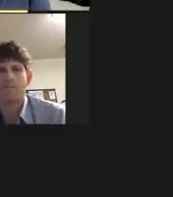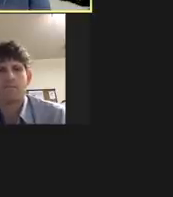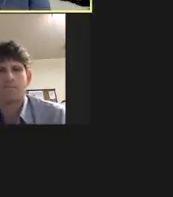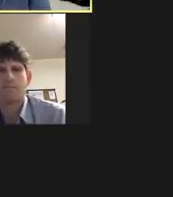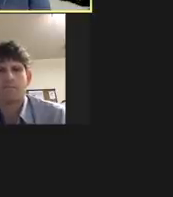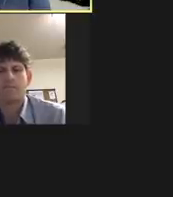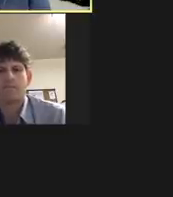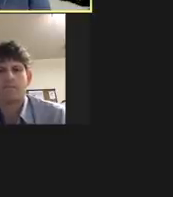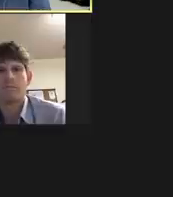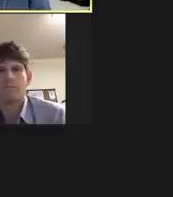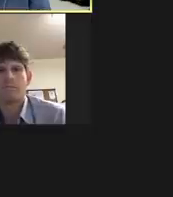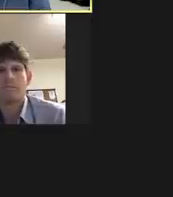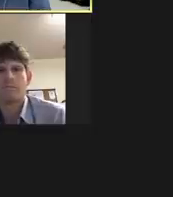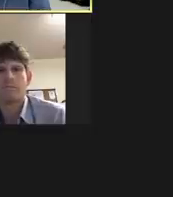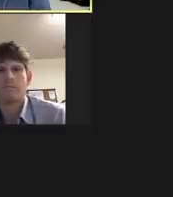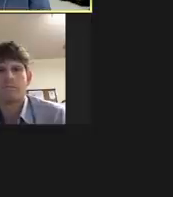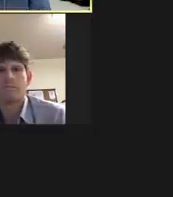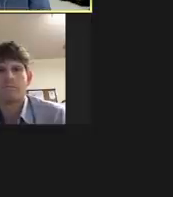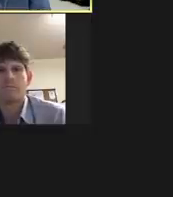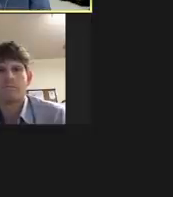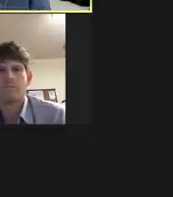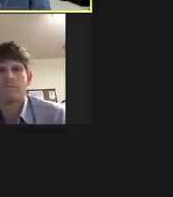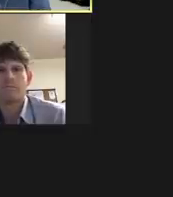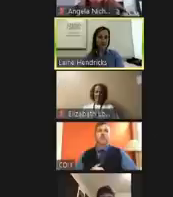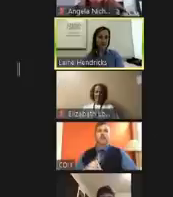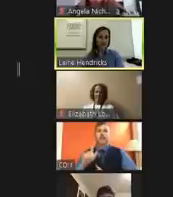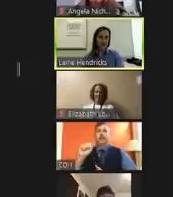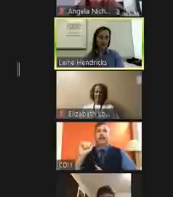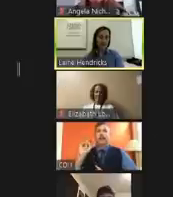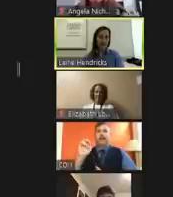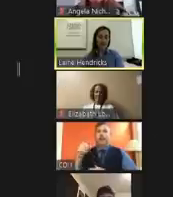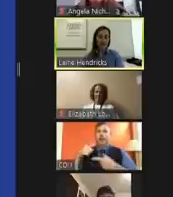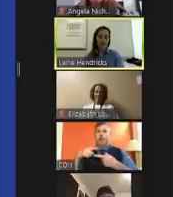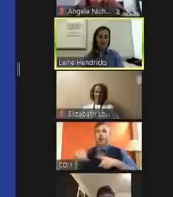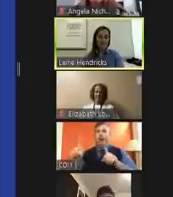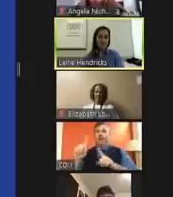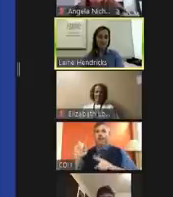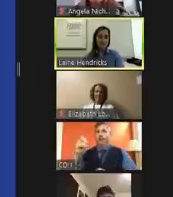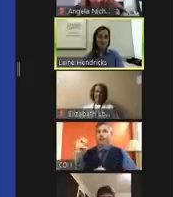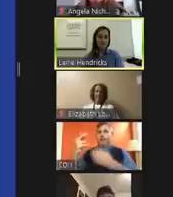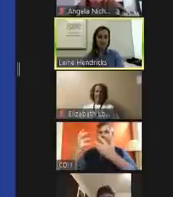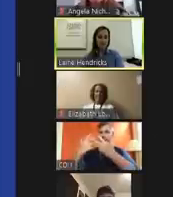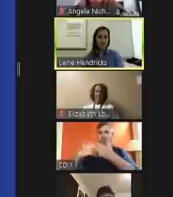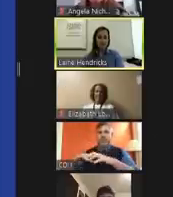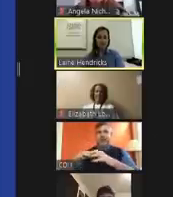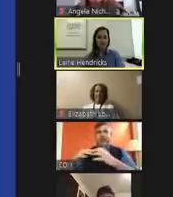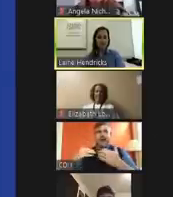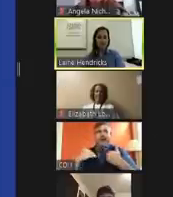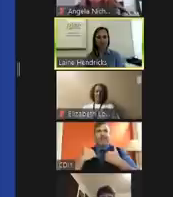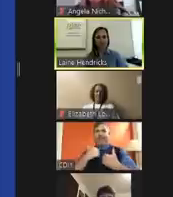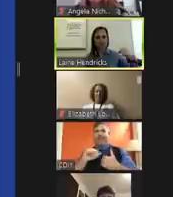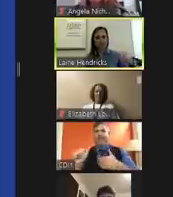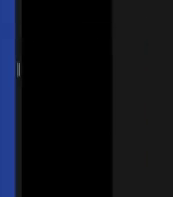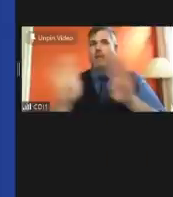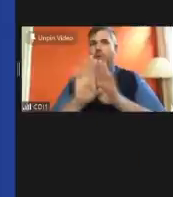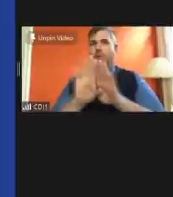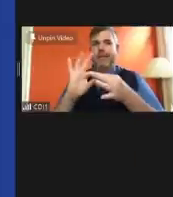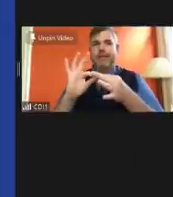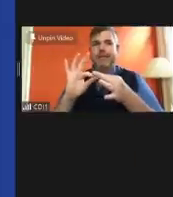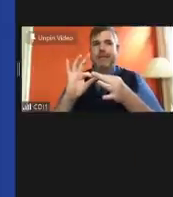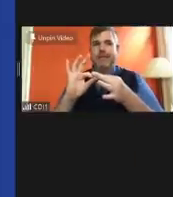So while Jason's bringing up those slides, did you have any closing comments you wanted to go ahead and add, Dr. Willis? If I remember correctly, it's